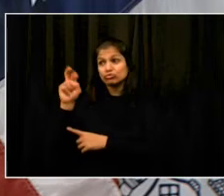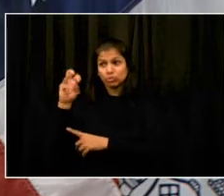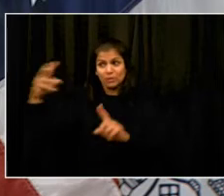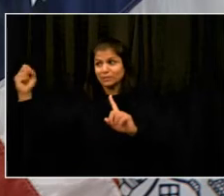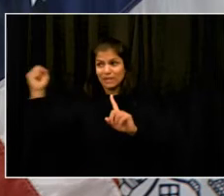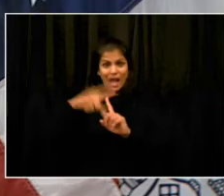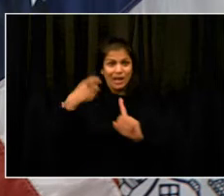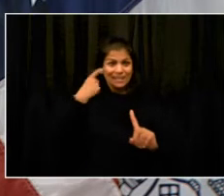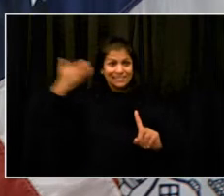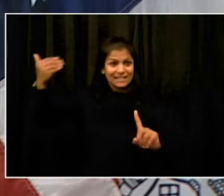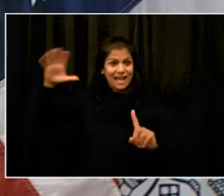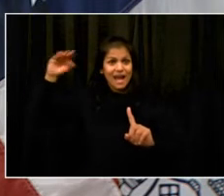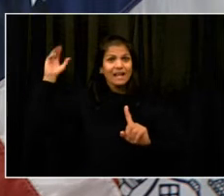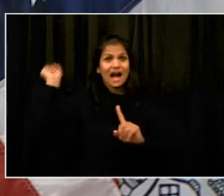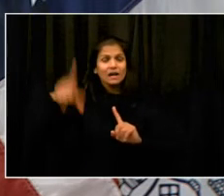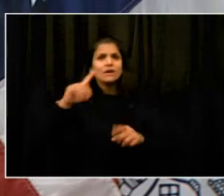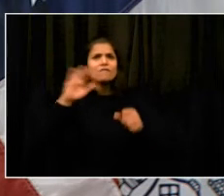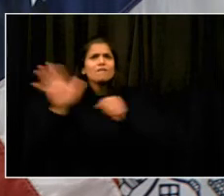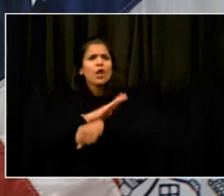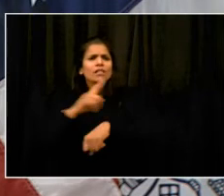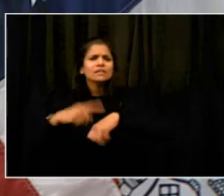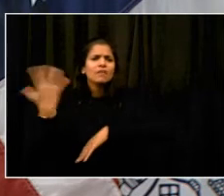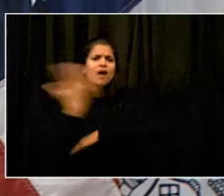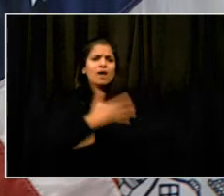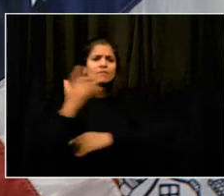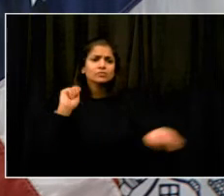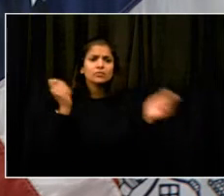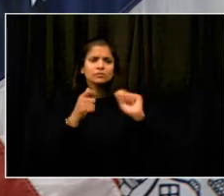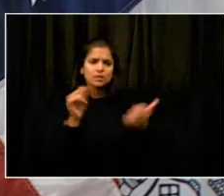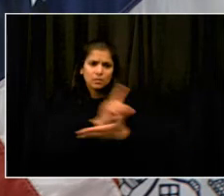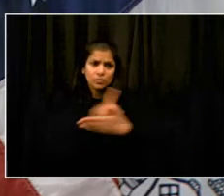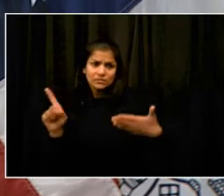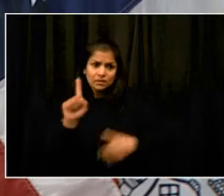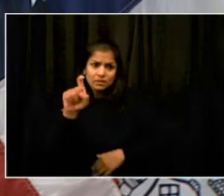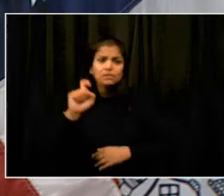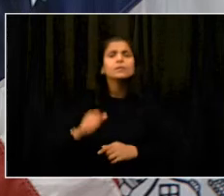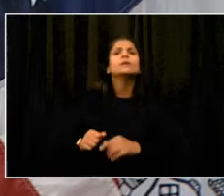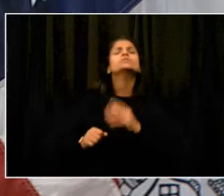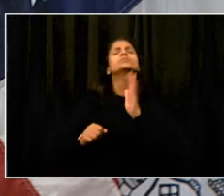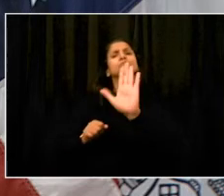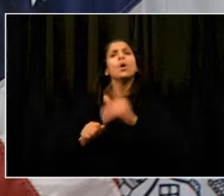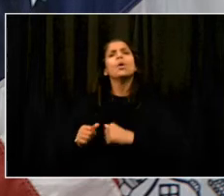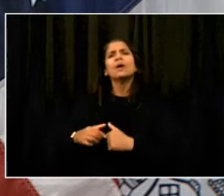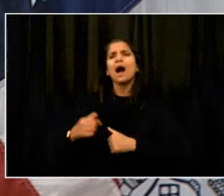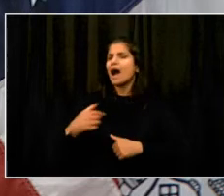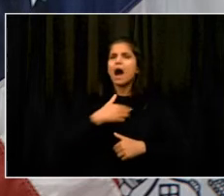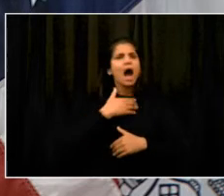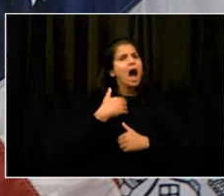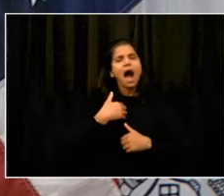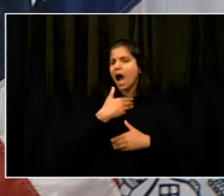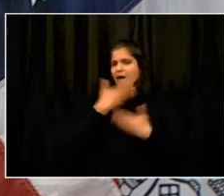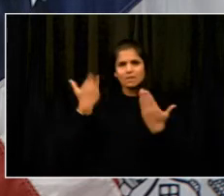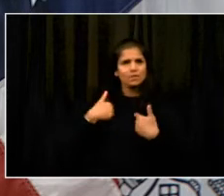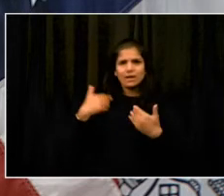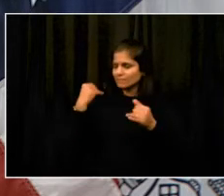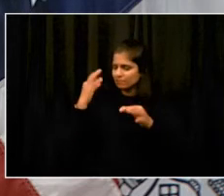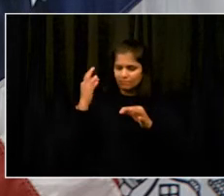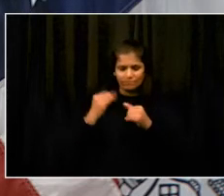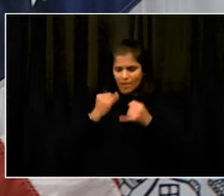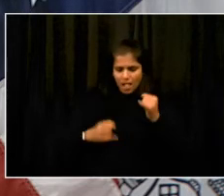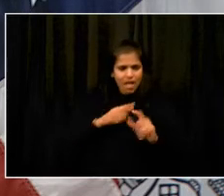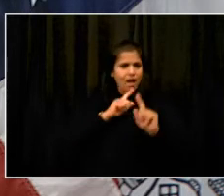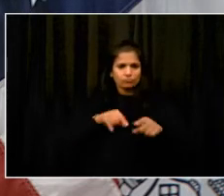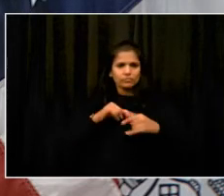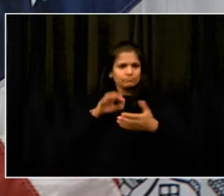that right now with principals. We need to know the final count. In some cases, there are honestly right